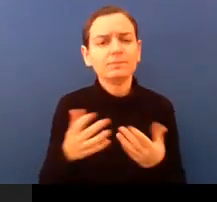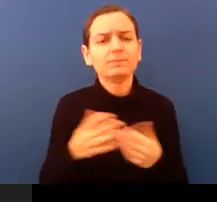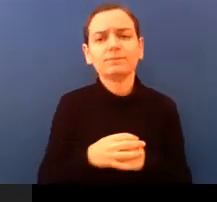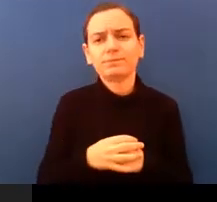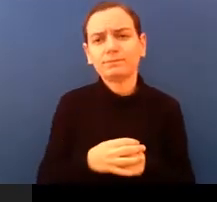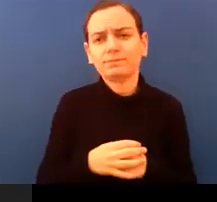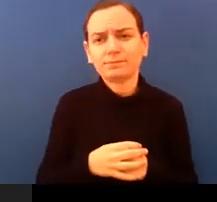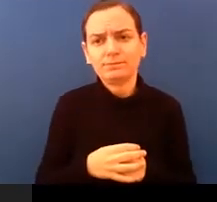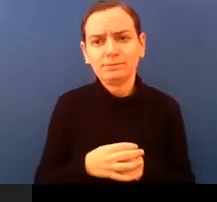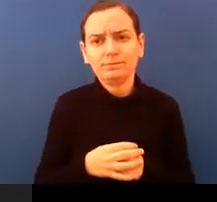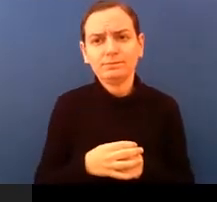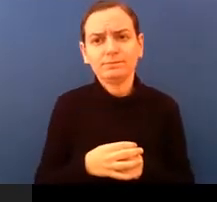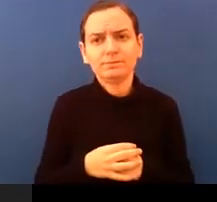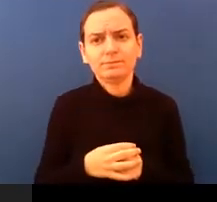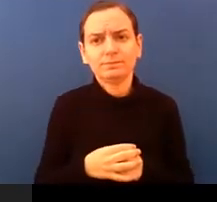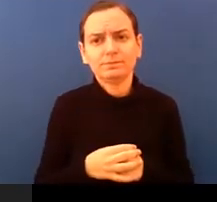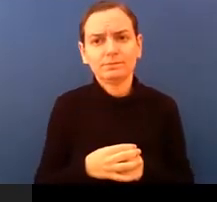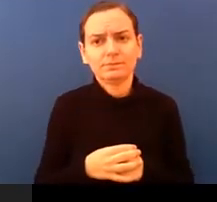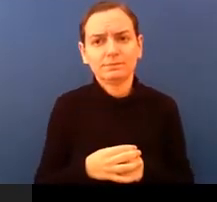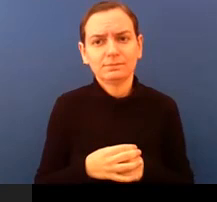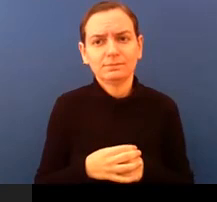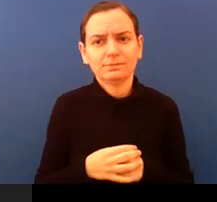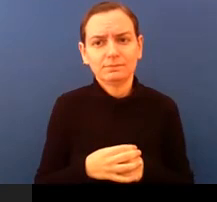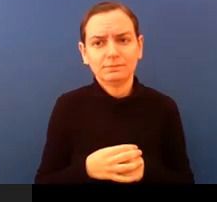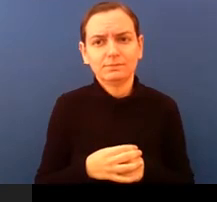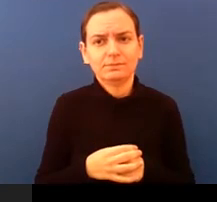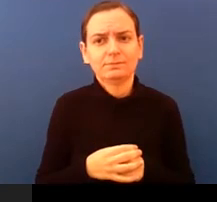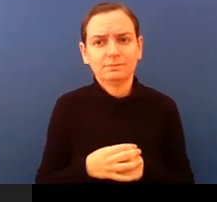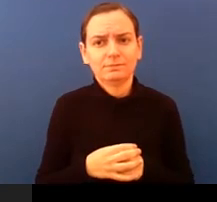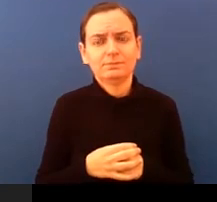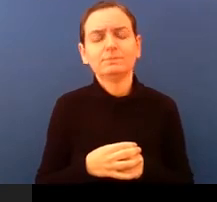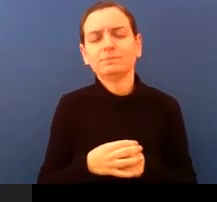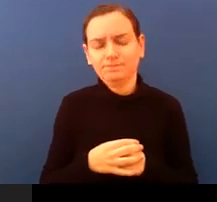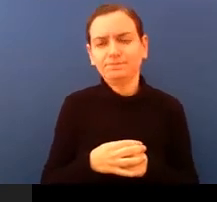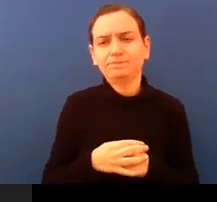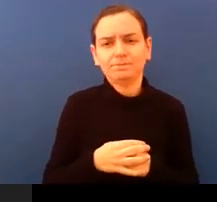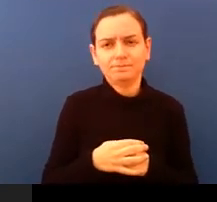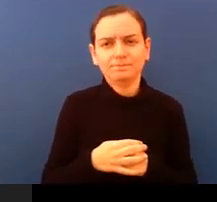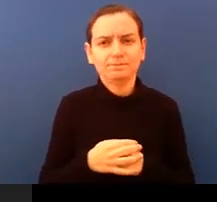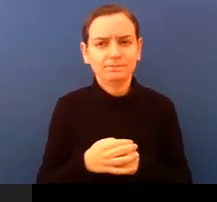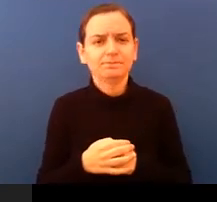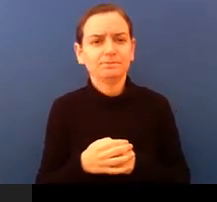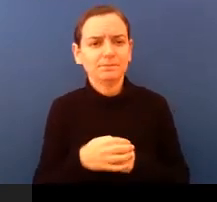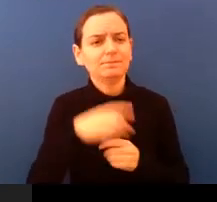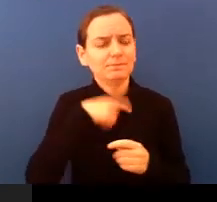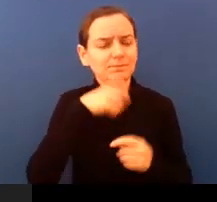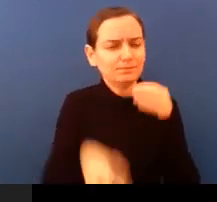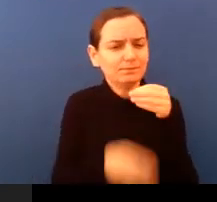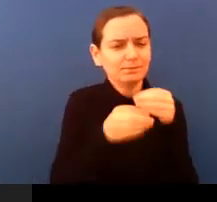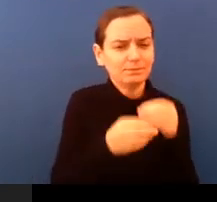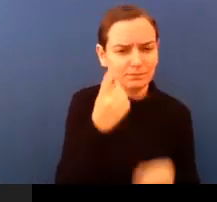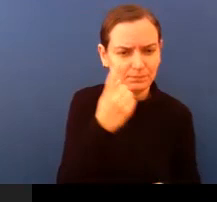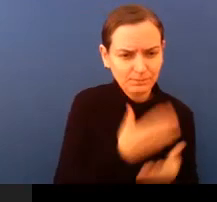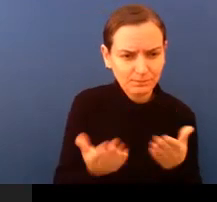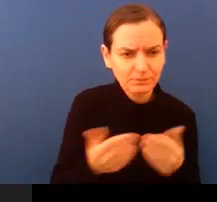you do? Hotels, time alone, getting on and off a plane. All this can work really well with a guide dog, but sometimes